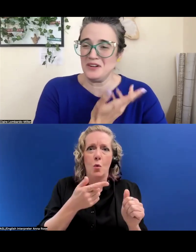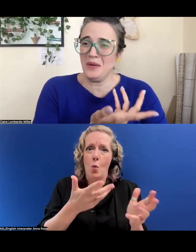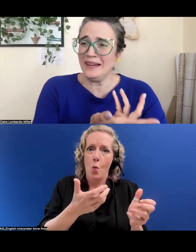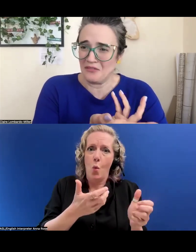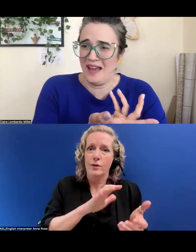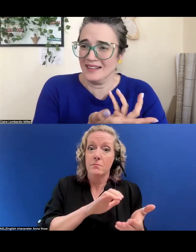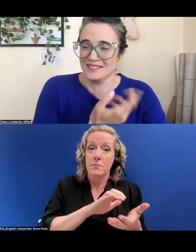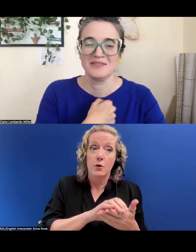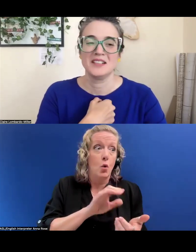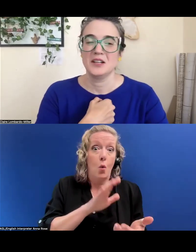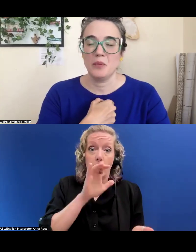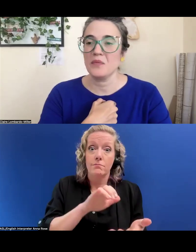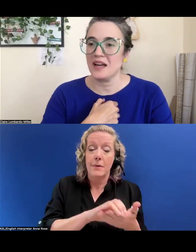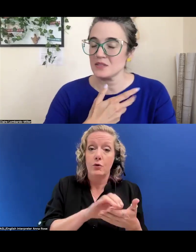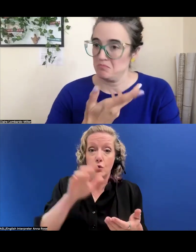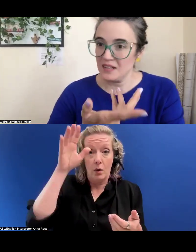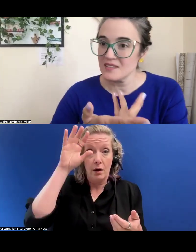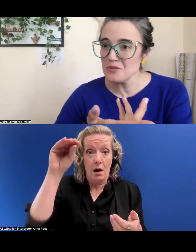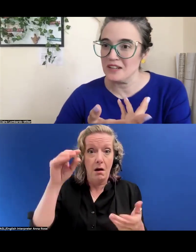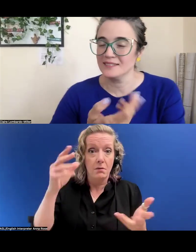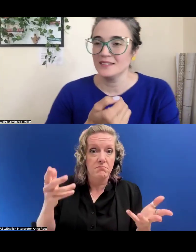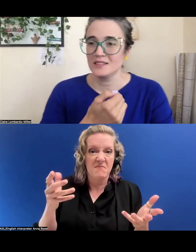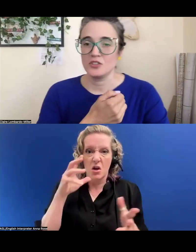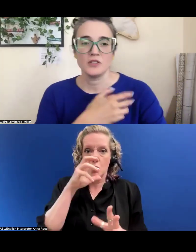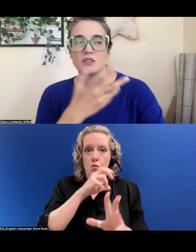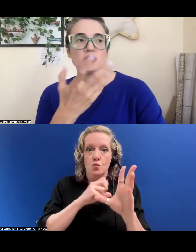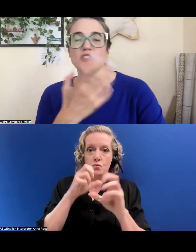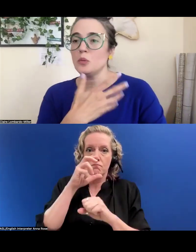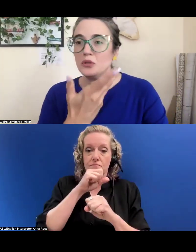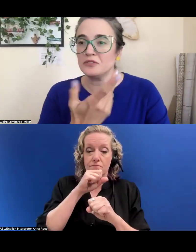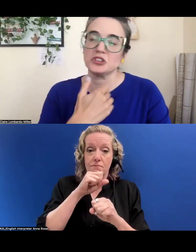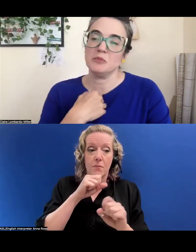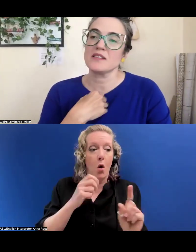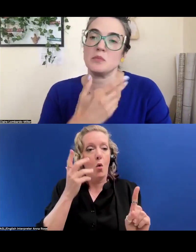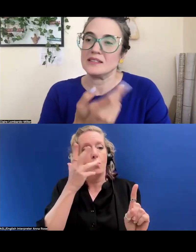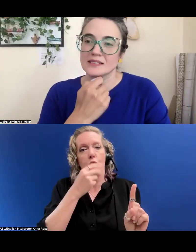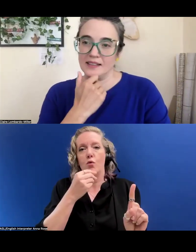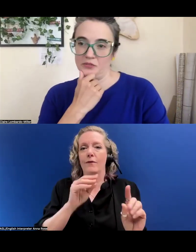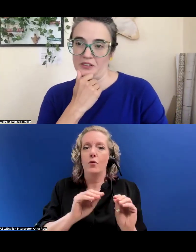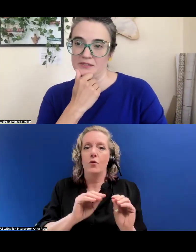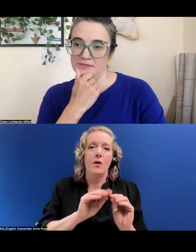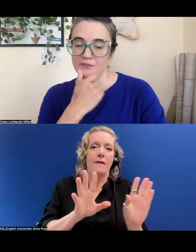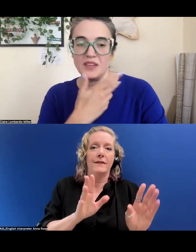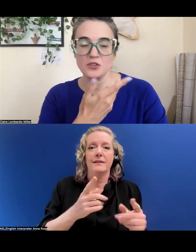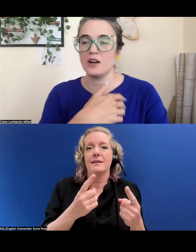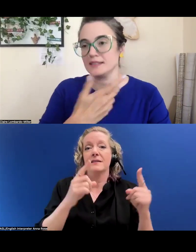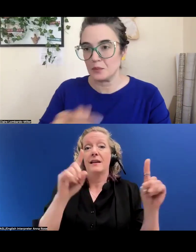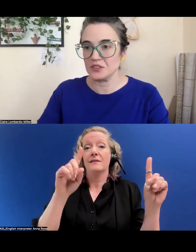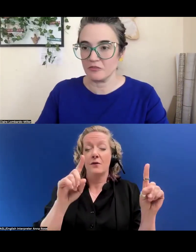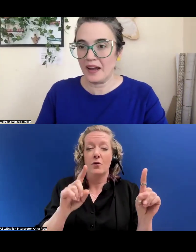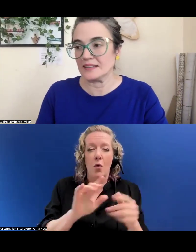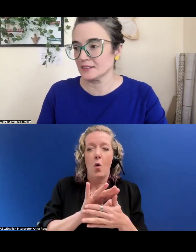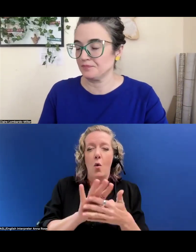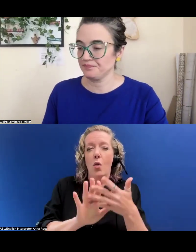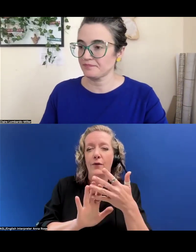don't know any of that, but that's an assumption. She's so beautiful, she must be successful. These are all examples